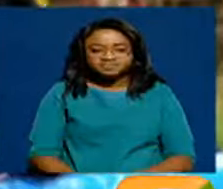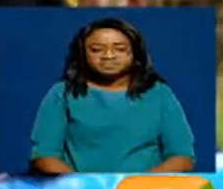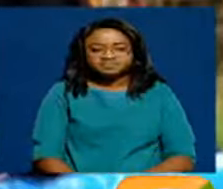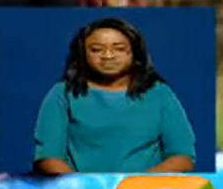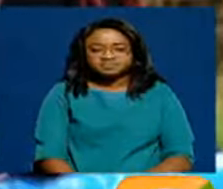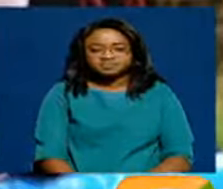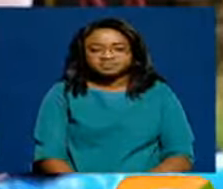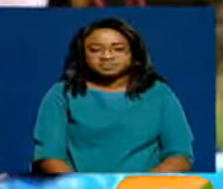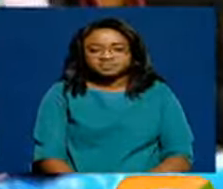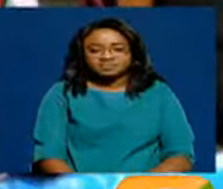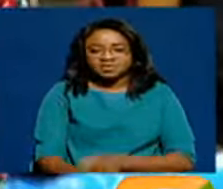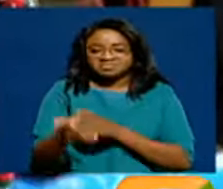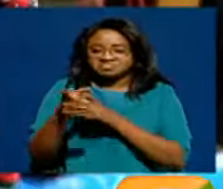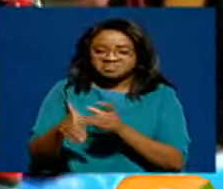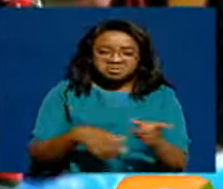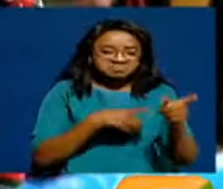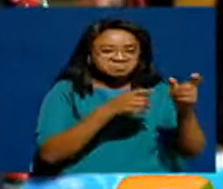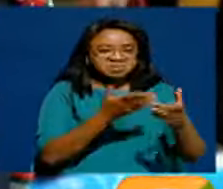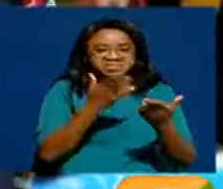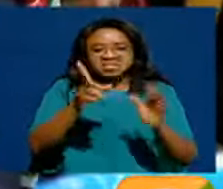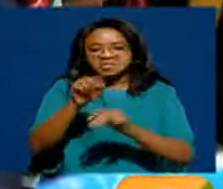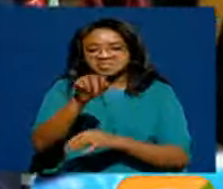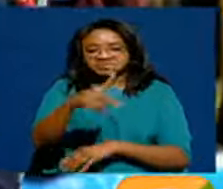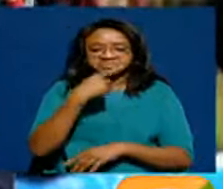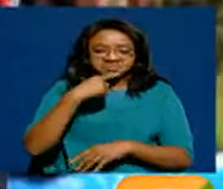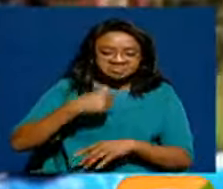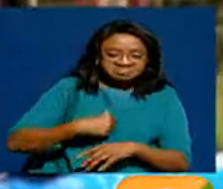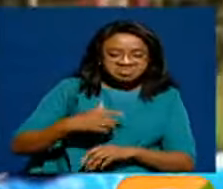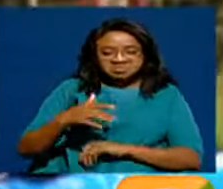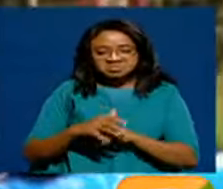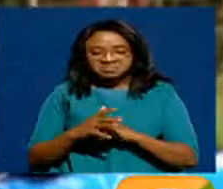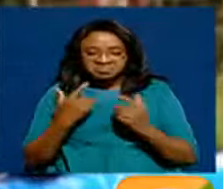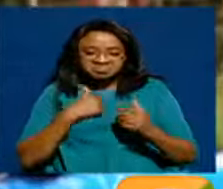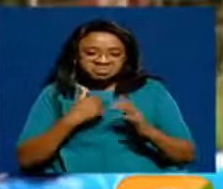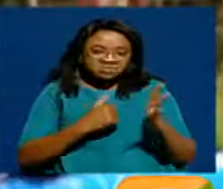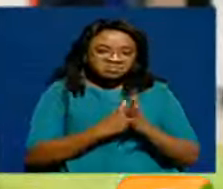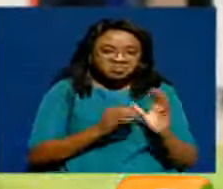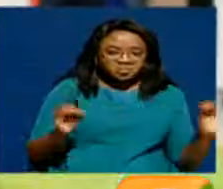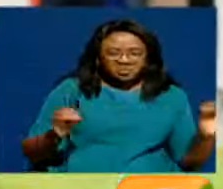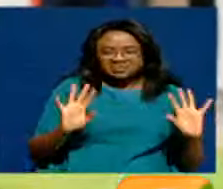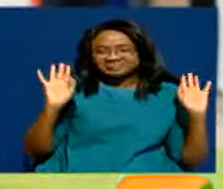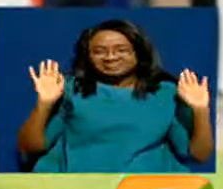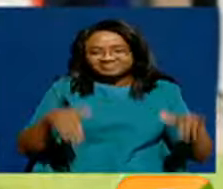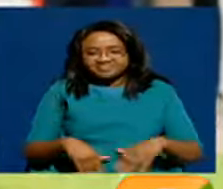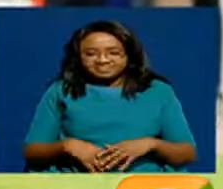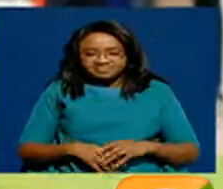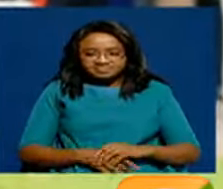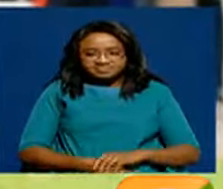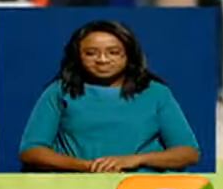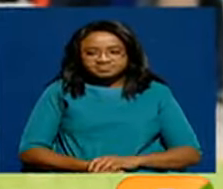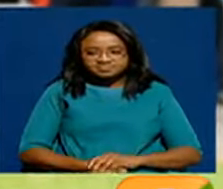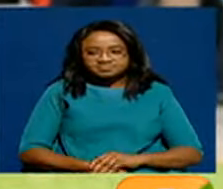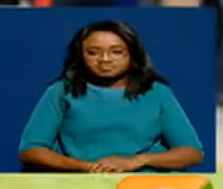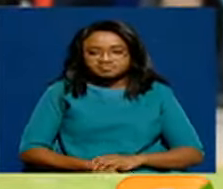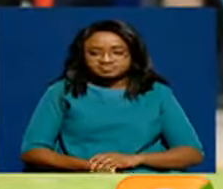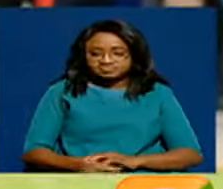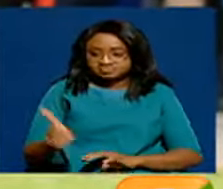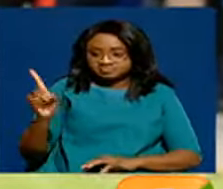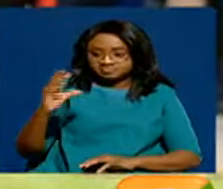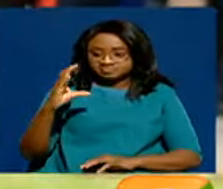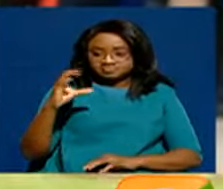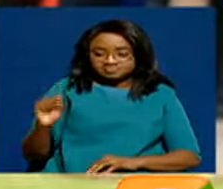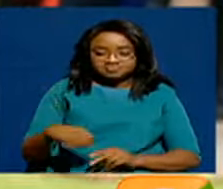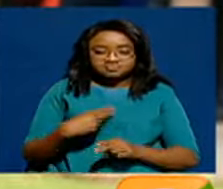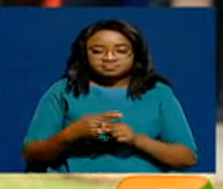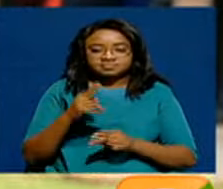ya kurushiana maneno kwa ma-TV na kusema mimi ni wa hii, mimi ni wa ile, hiyo ni mambo hewa mnaongea. With Treasury Cabinet Secretary Professor